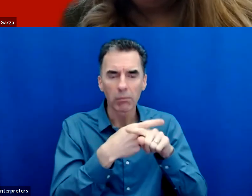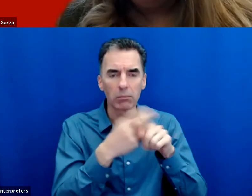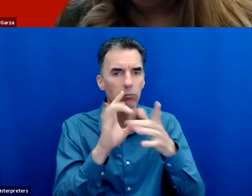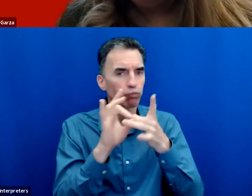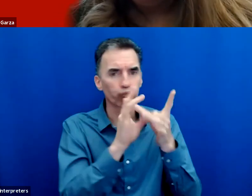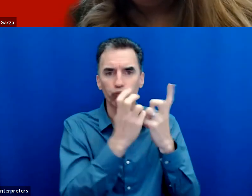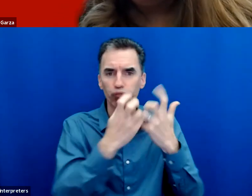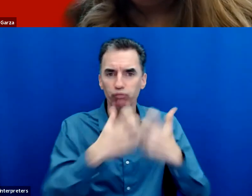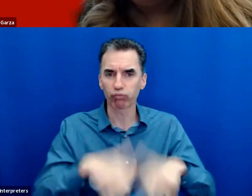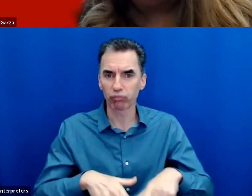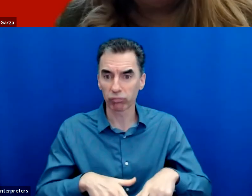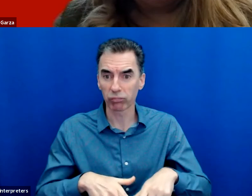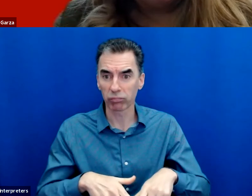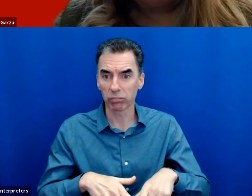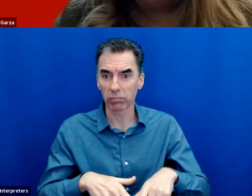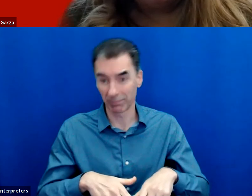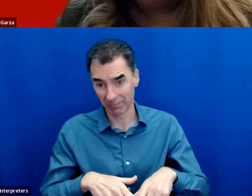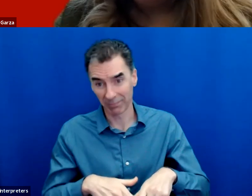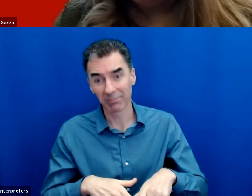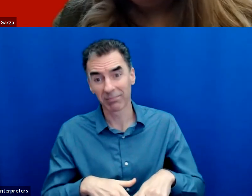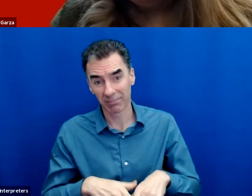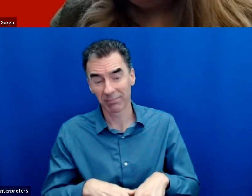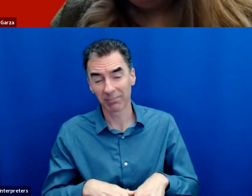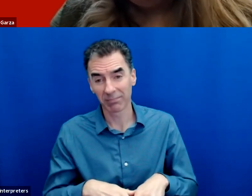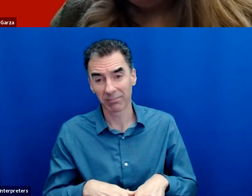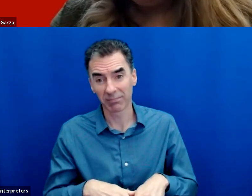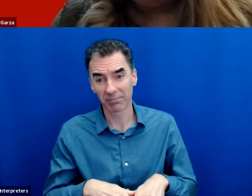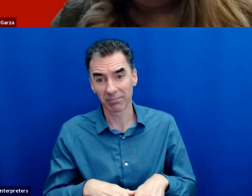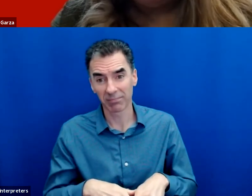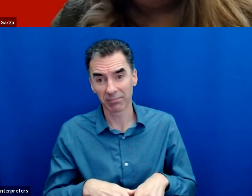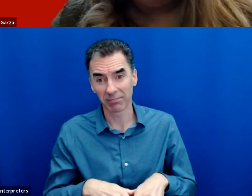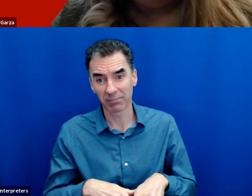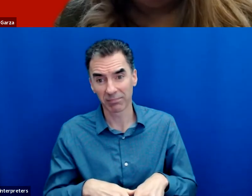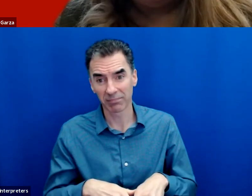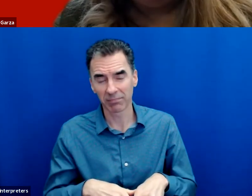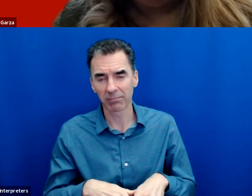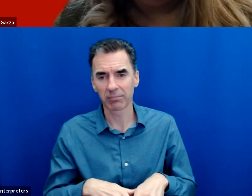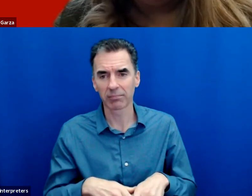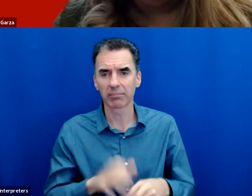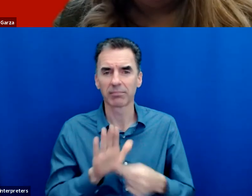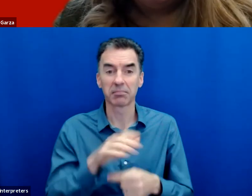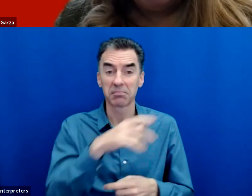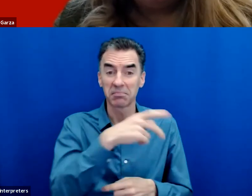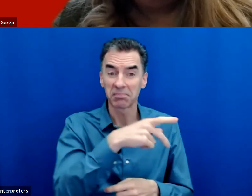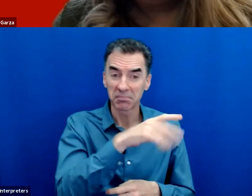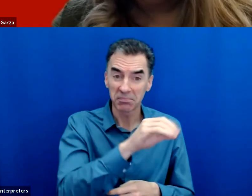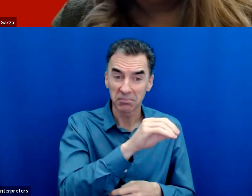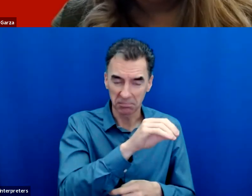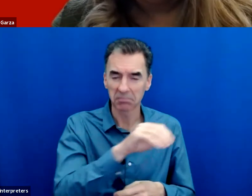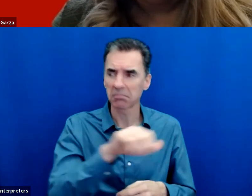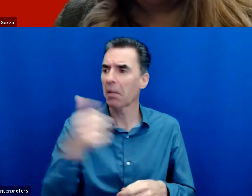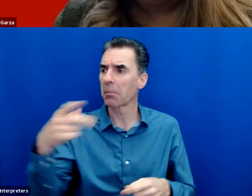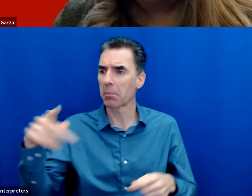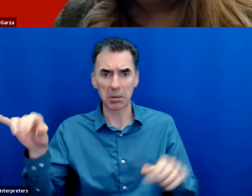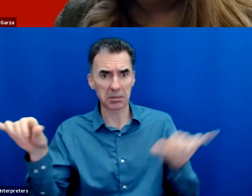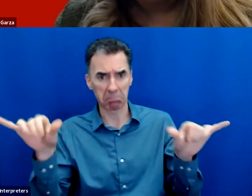receiving care because of the different health insurance plans. As Raina mentioned, we have the PPOs that coordinate with other PPOs,